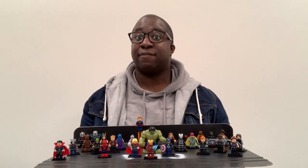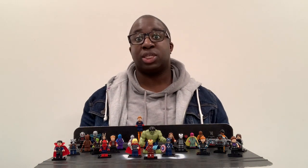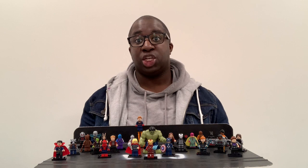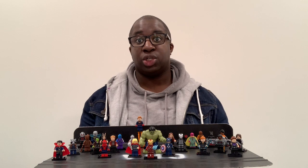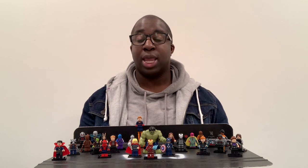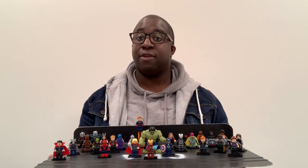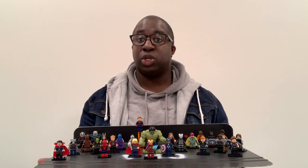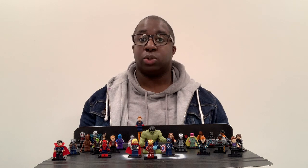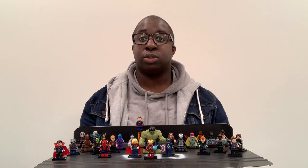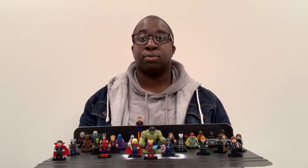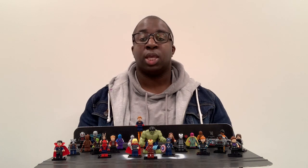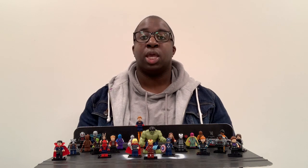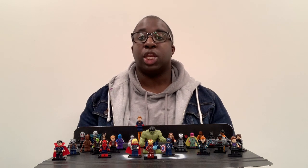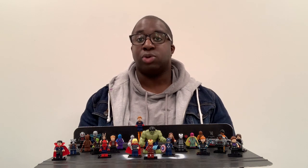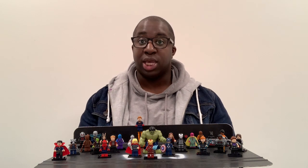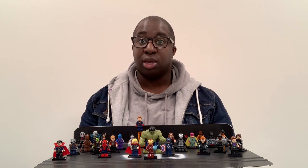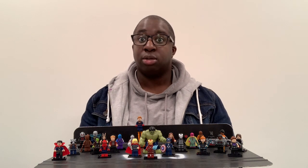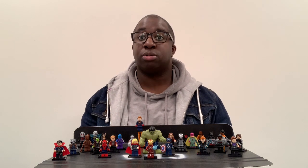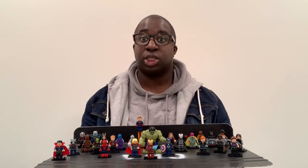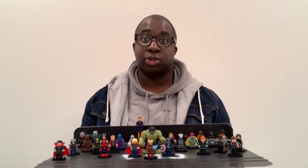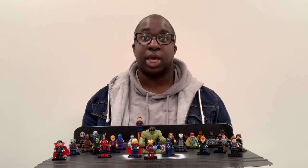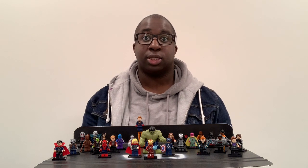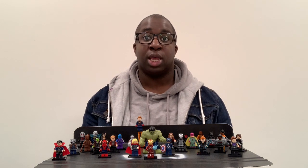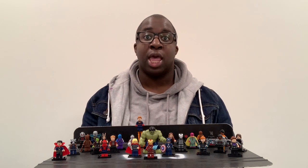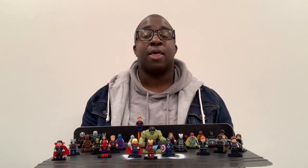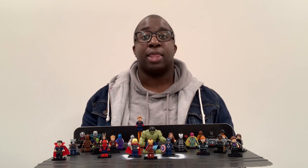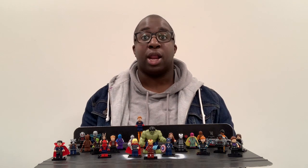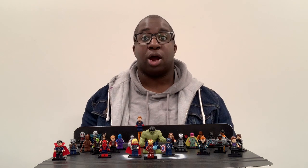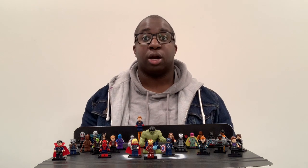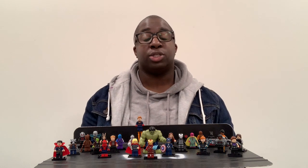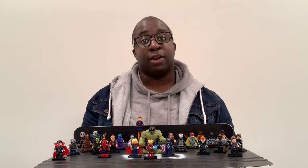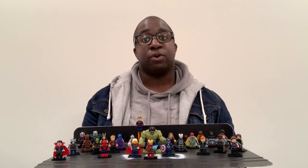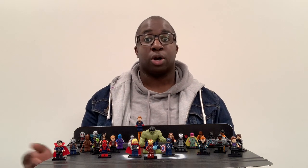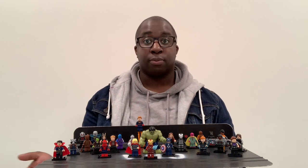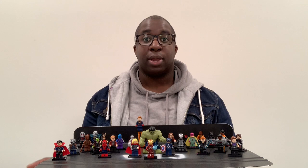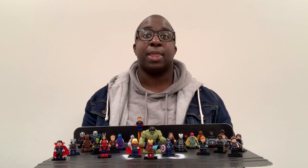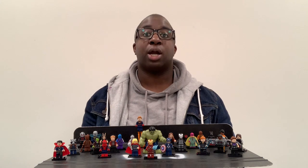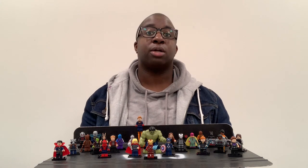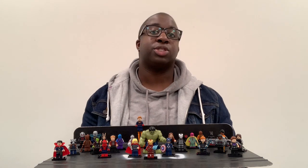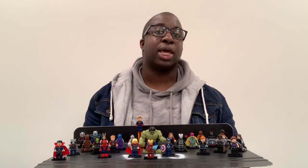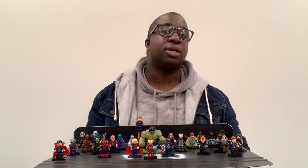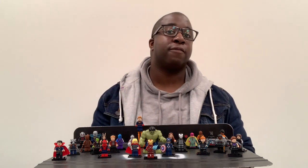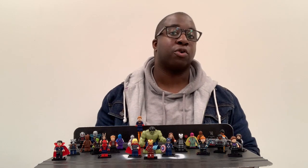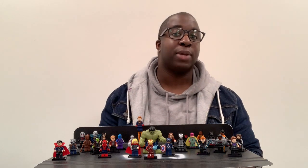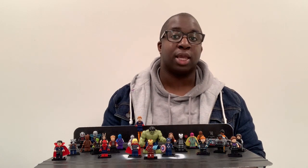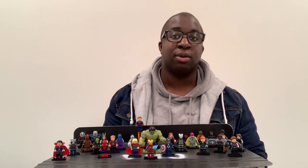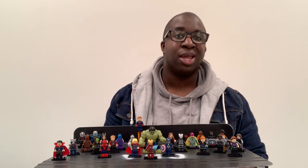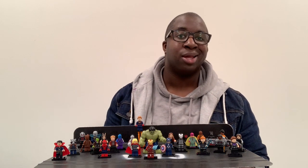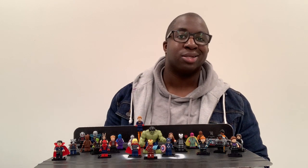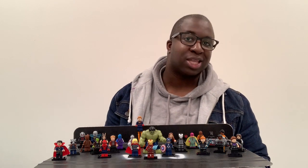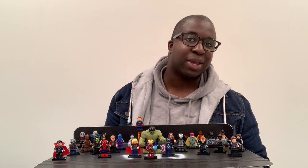God gave us each individual and unique skill sets that are set for her and that are set for